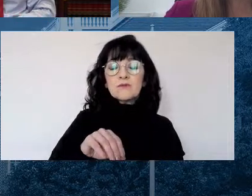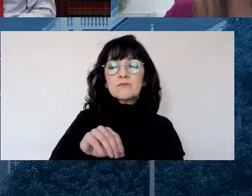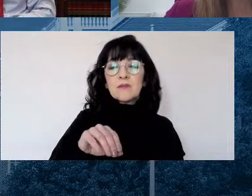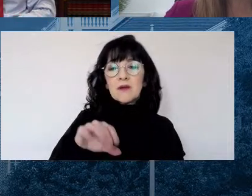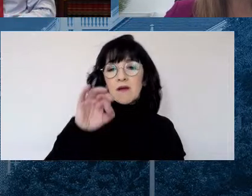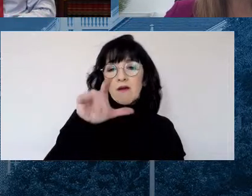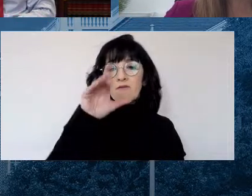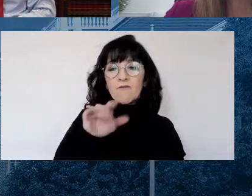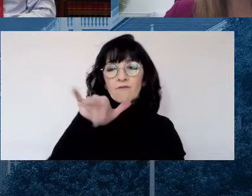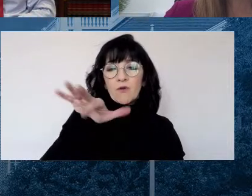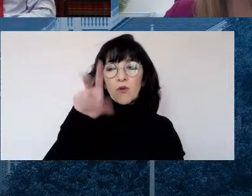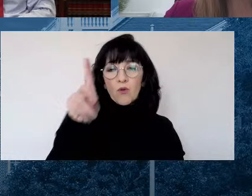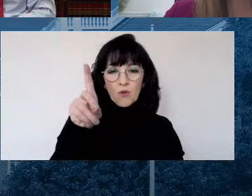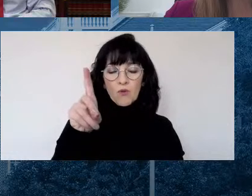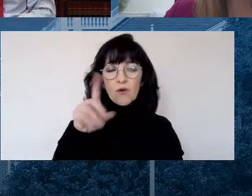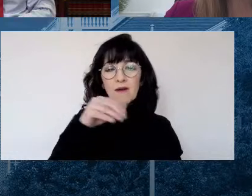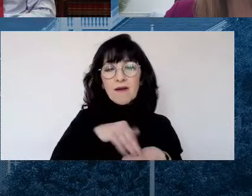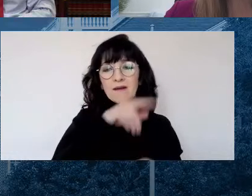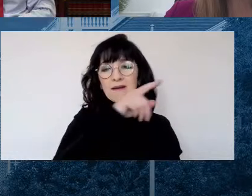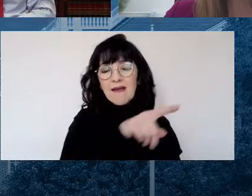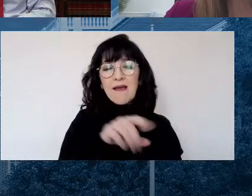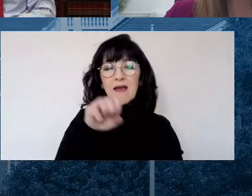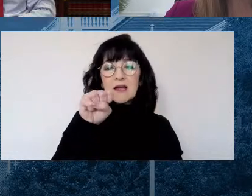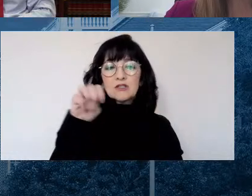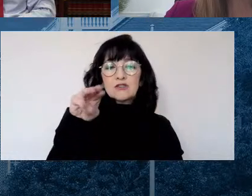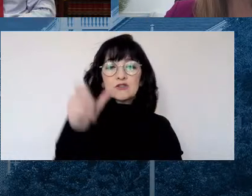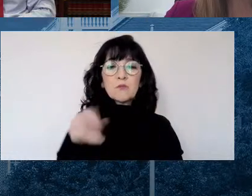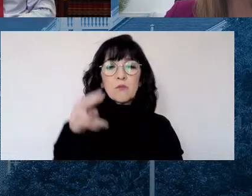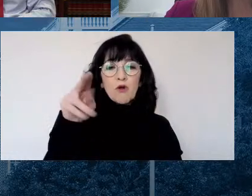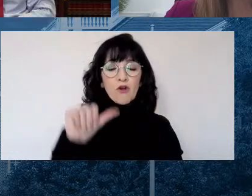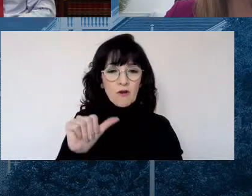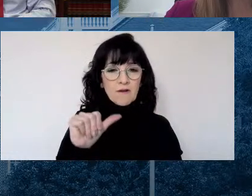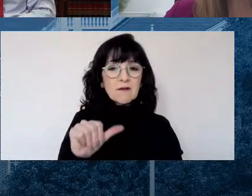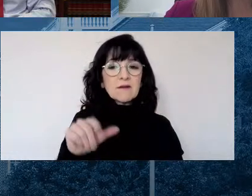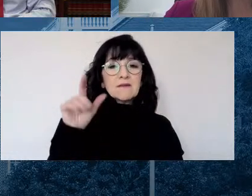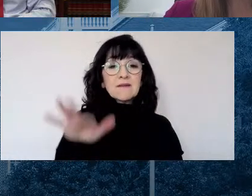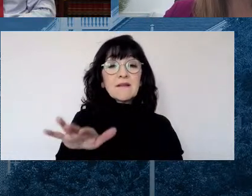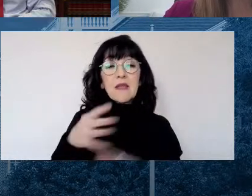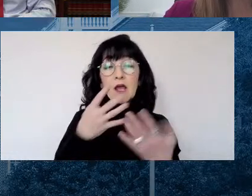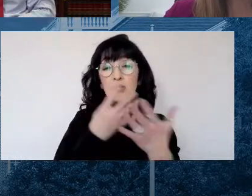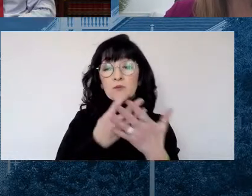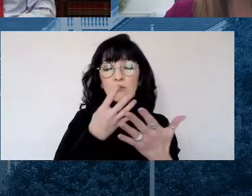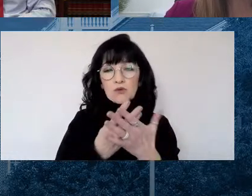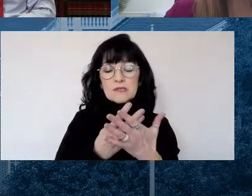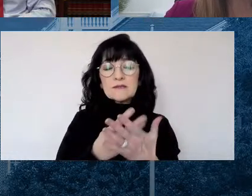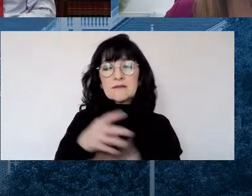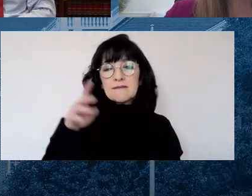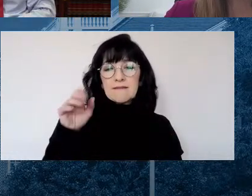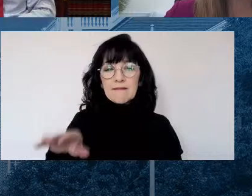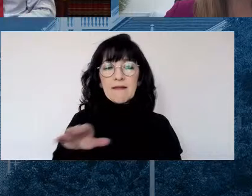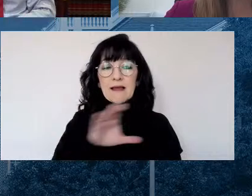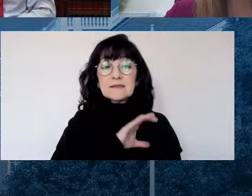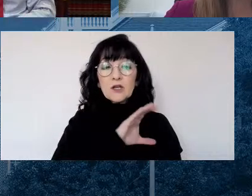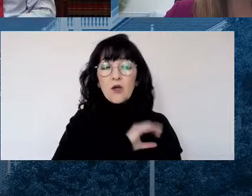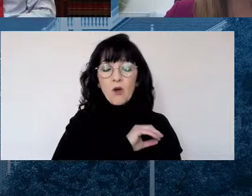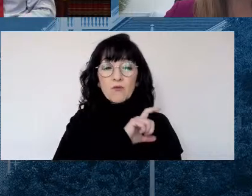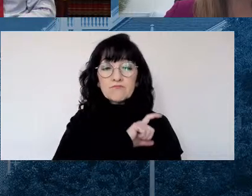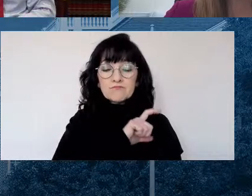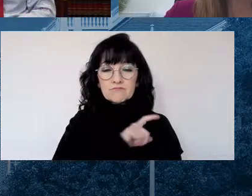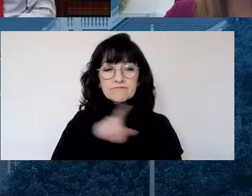Vaughn Correctional Facility in Smyrna. And our thoughts and prayers go out to his family and friends and to correctional